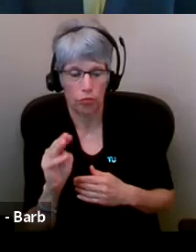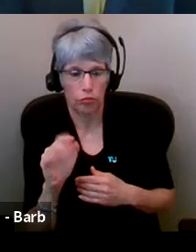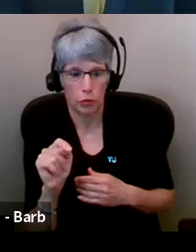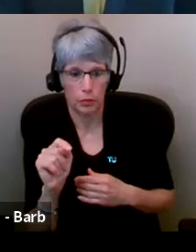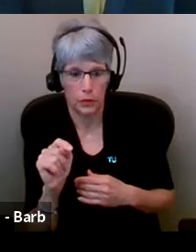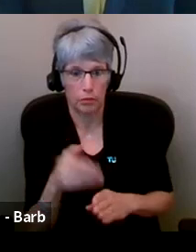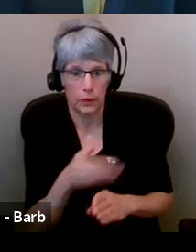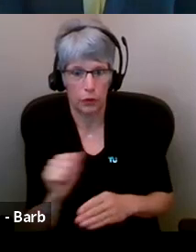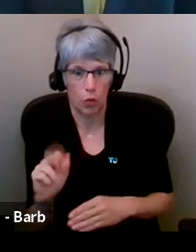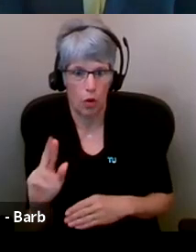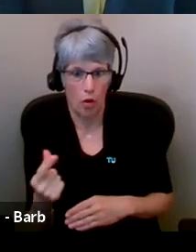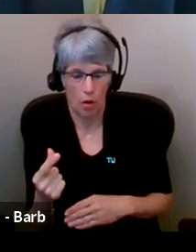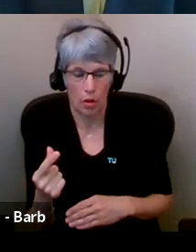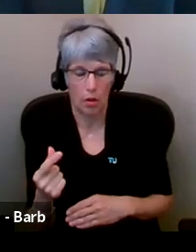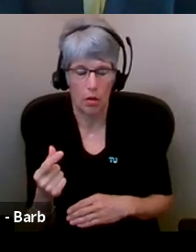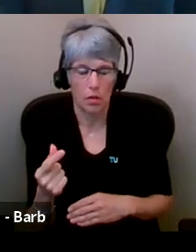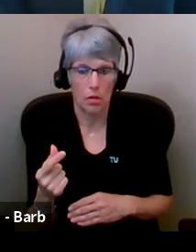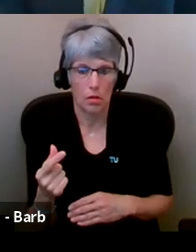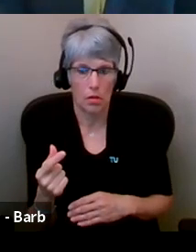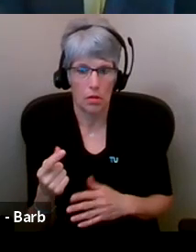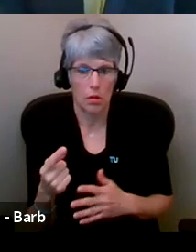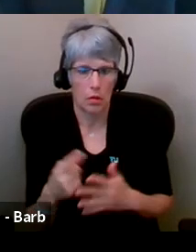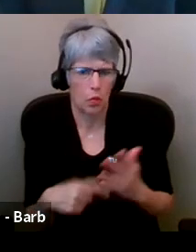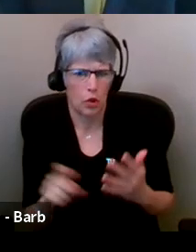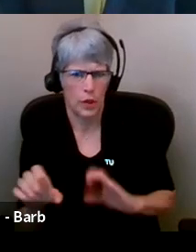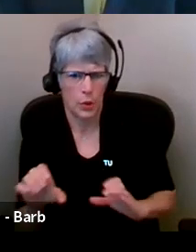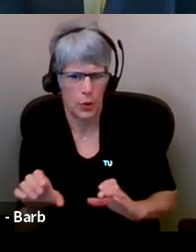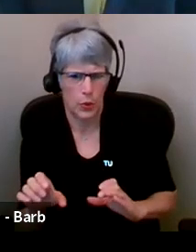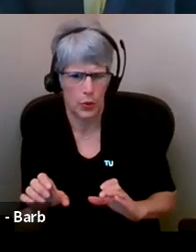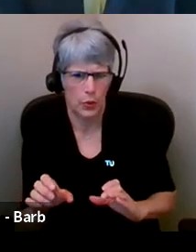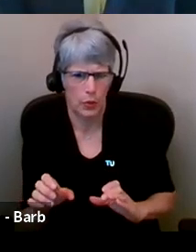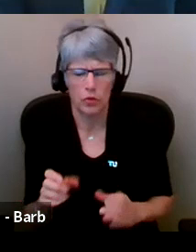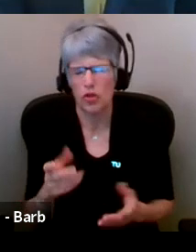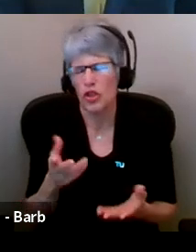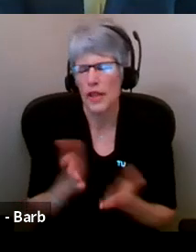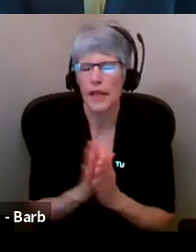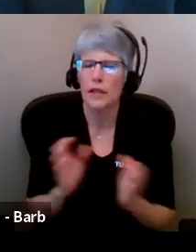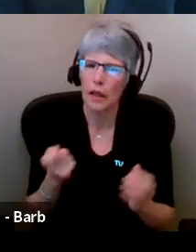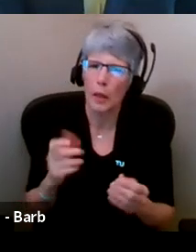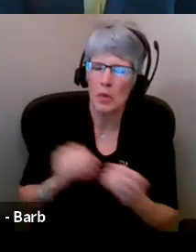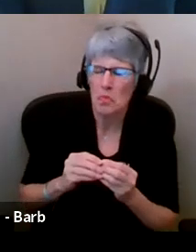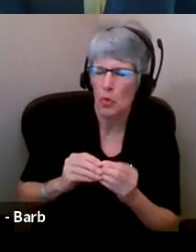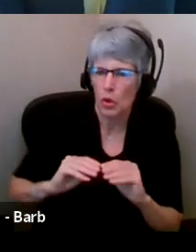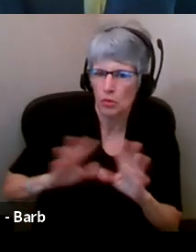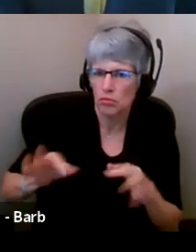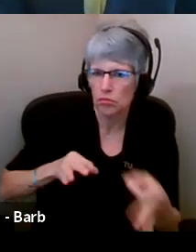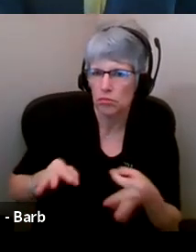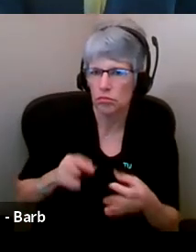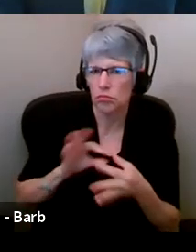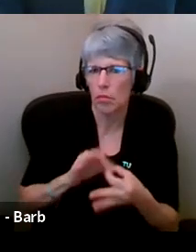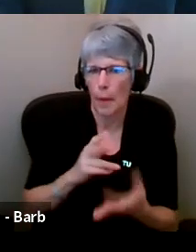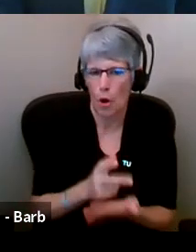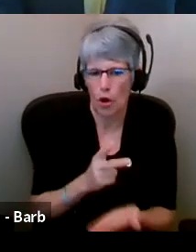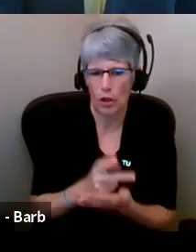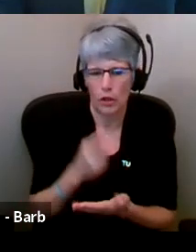before August, what are the steps there? So some additional clarity being asked for in regards to parking for